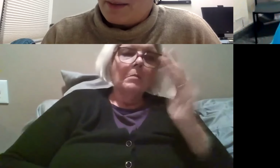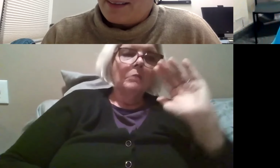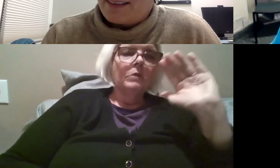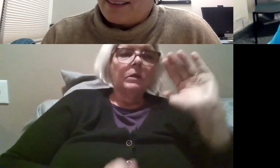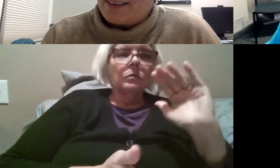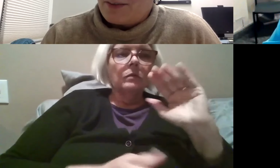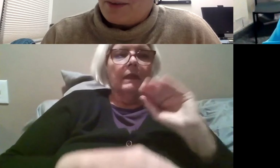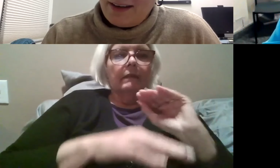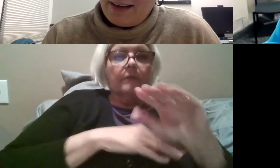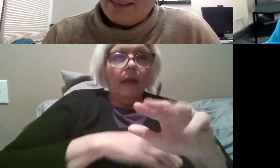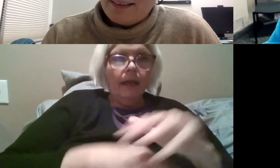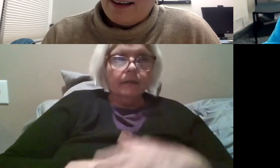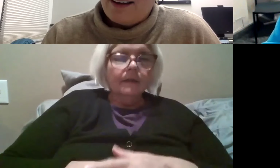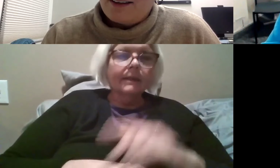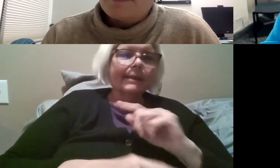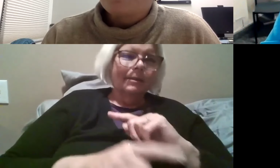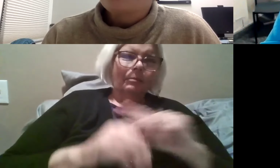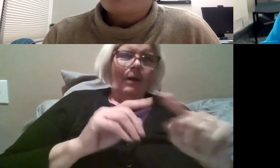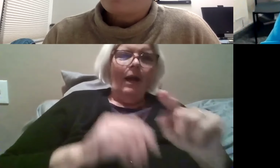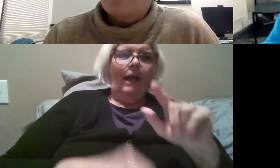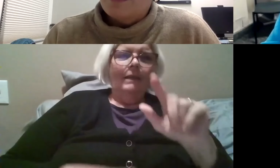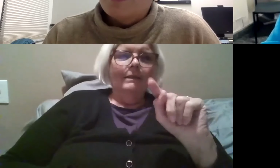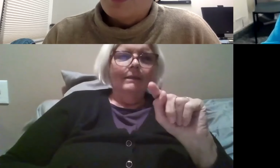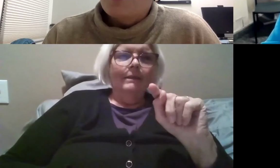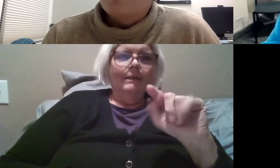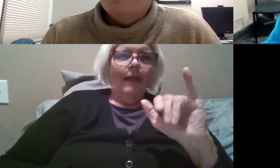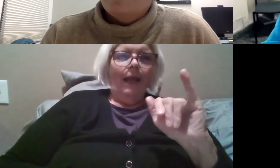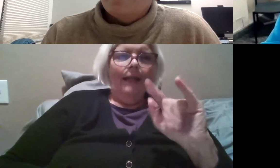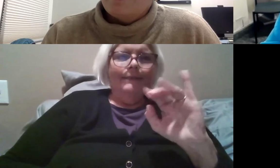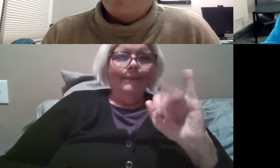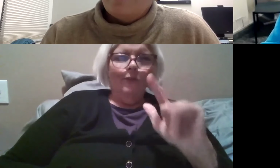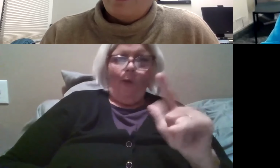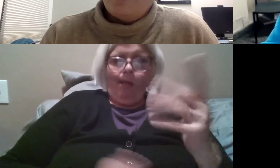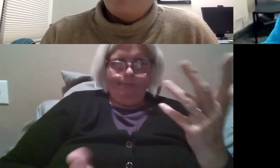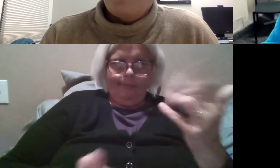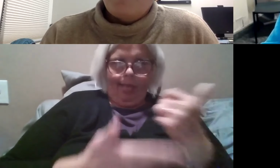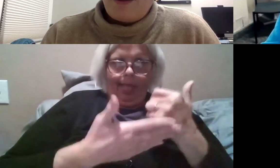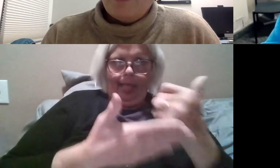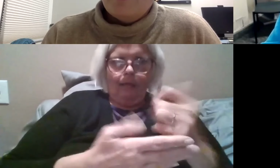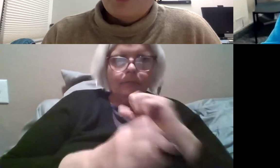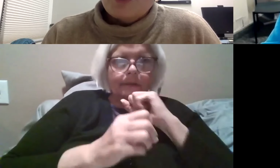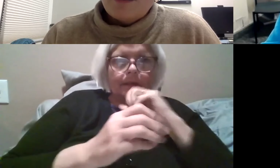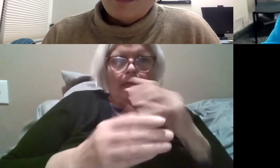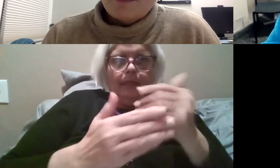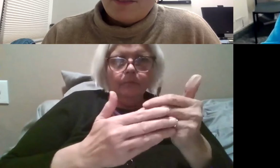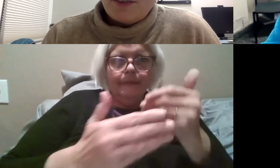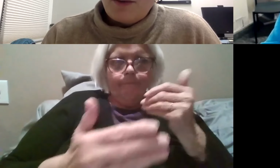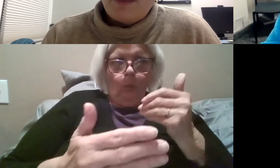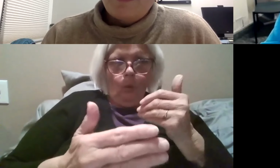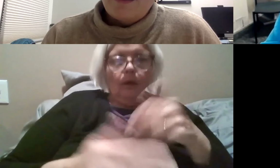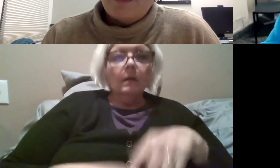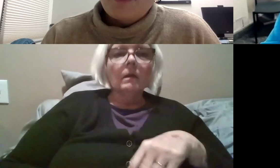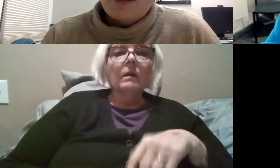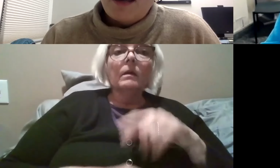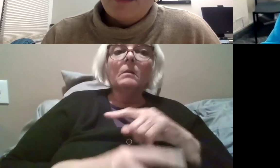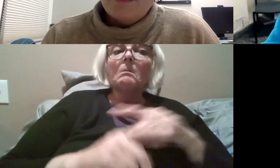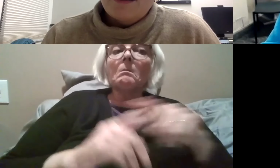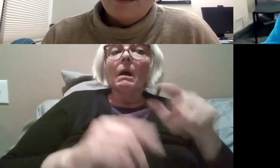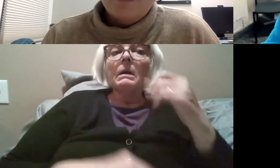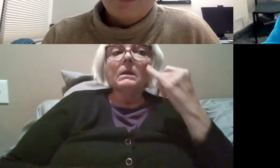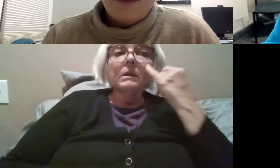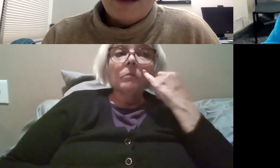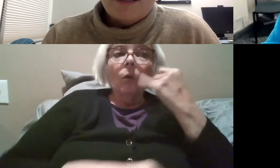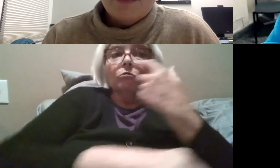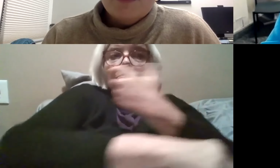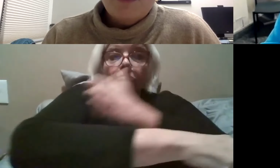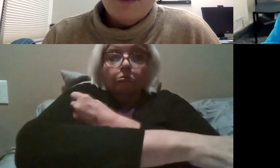our kids a medicine that they don't need. And so but But if your child doesn't feel well that night after getting